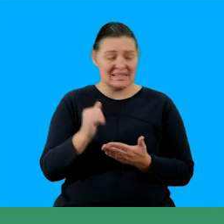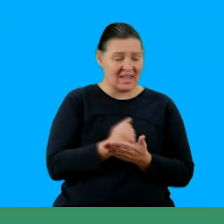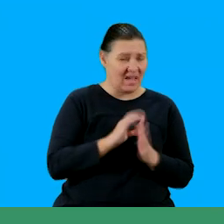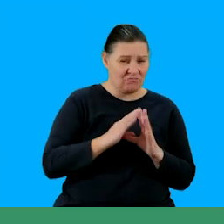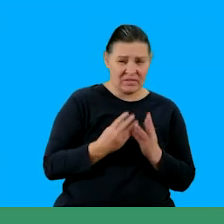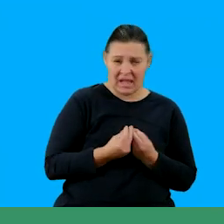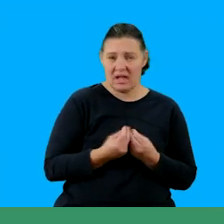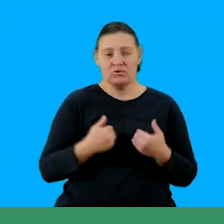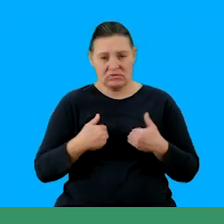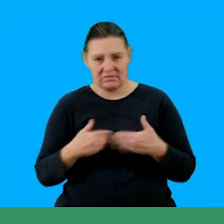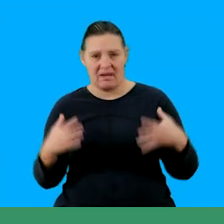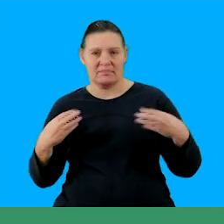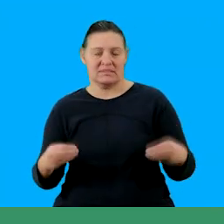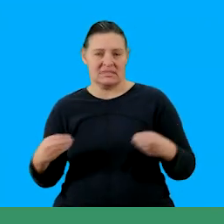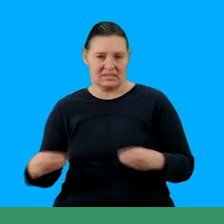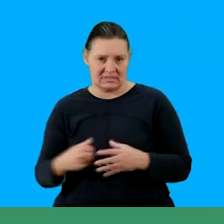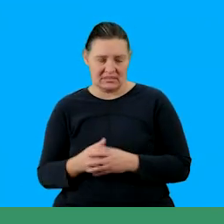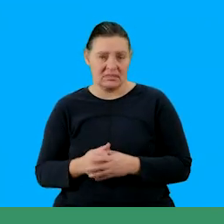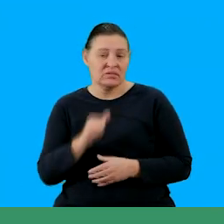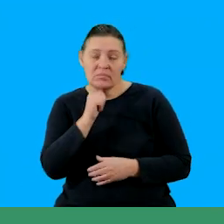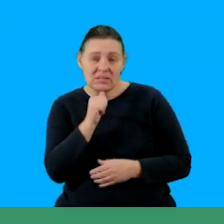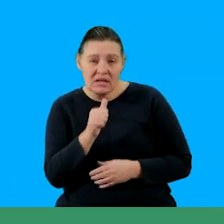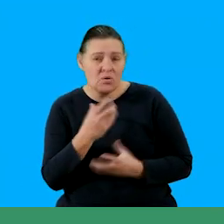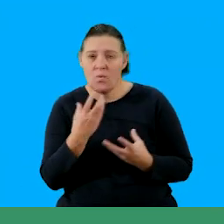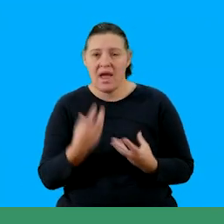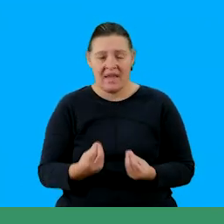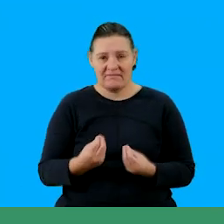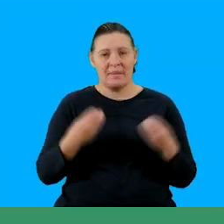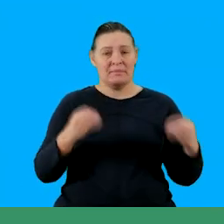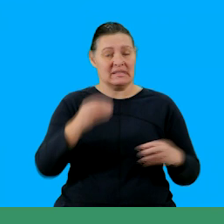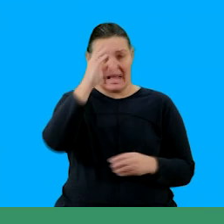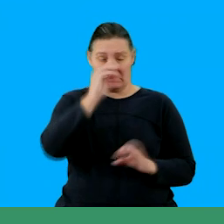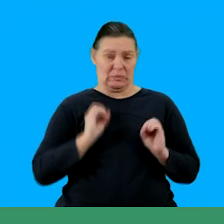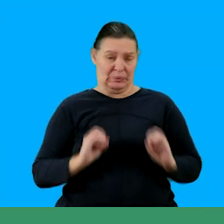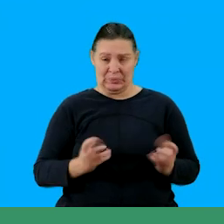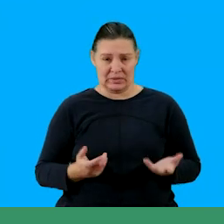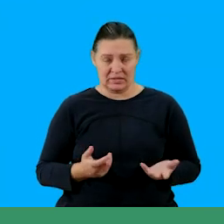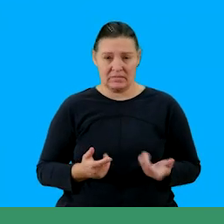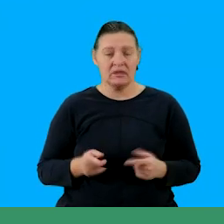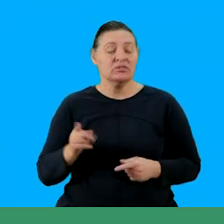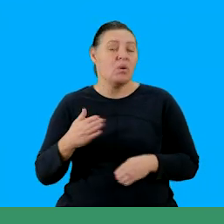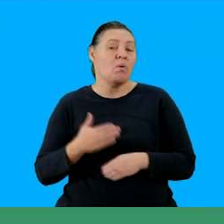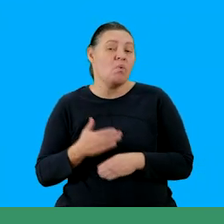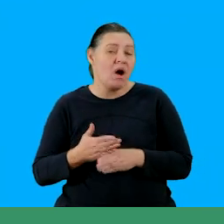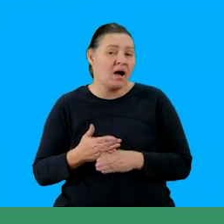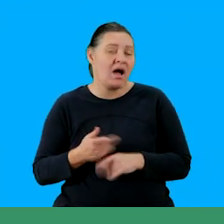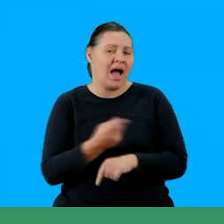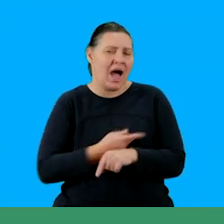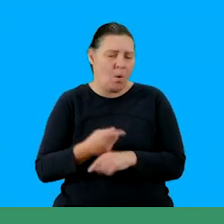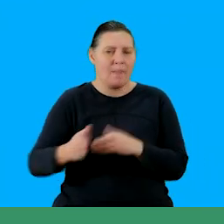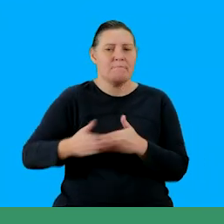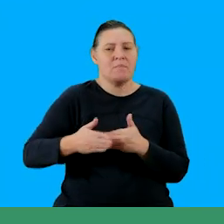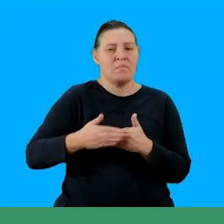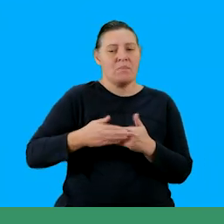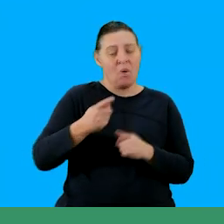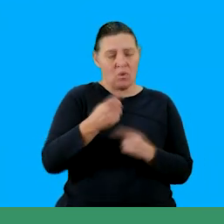her savings to start a business, even though she did not have the business experience. She worked extra